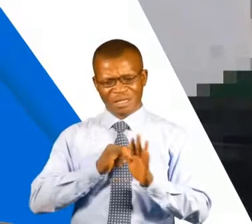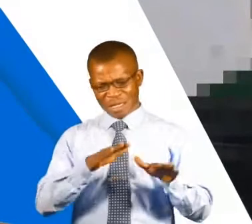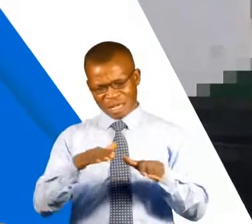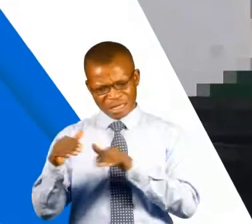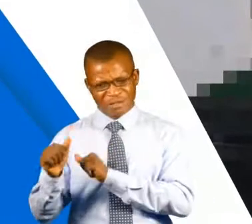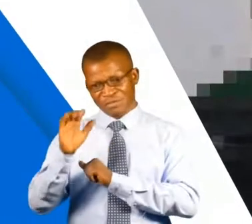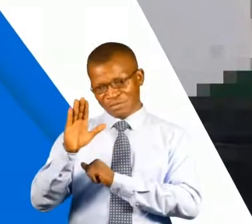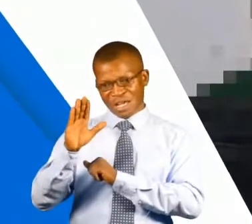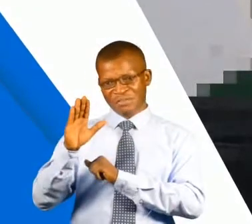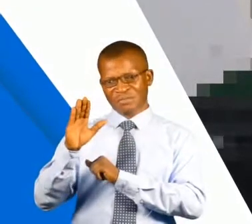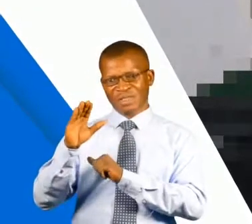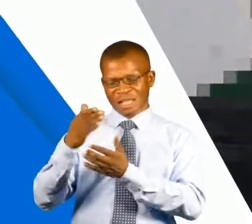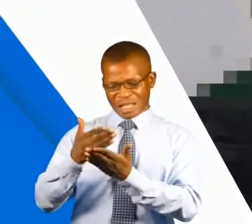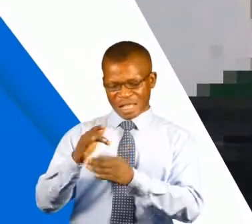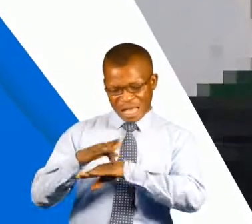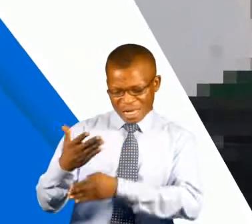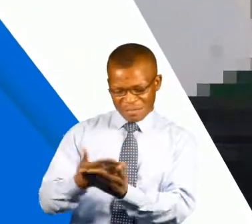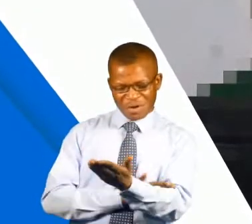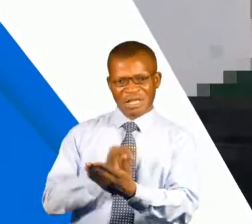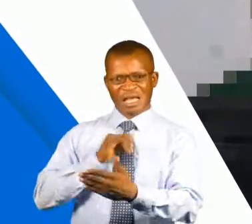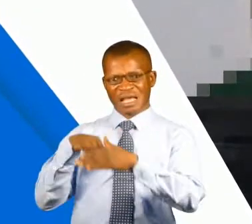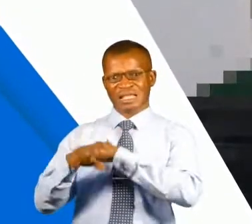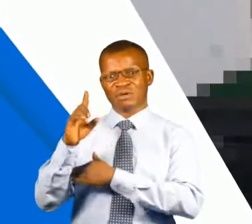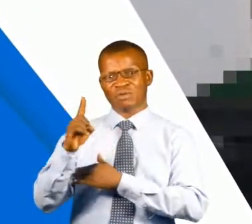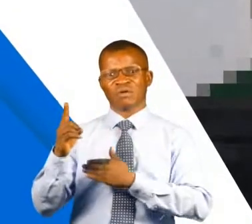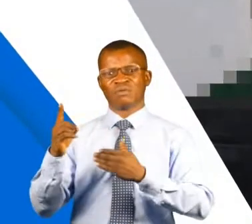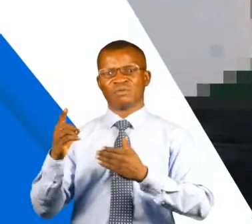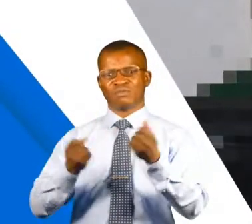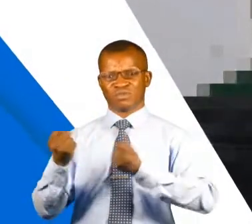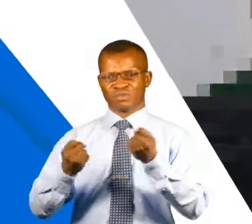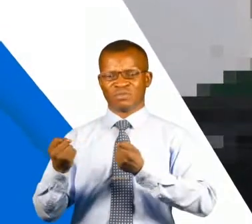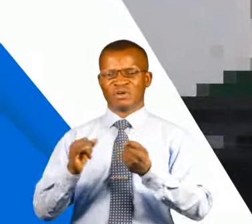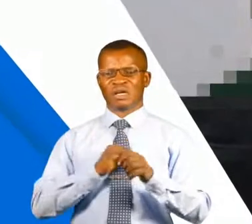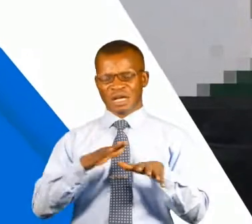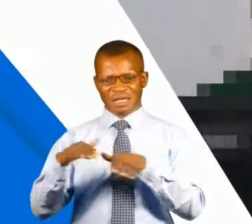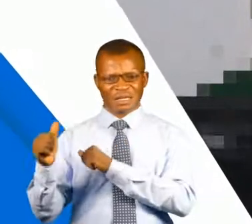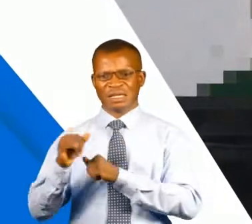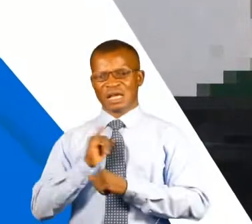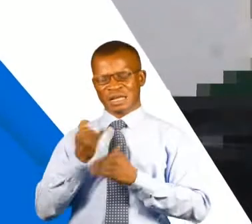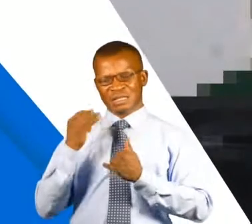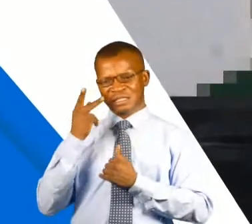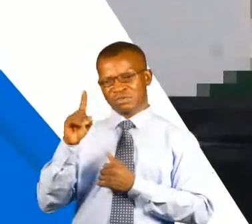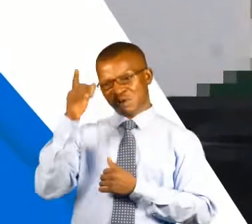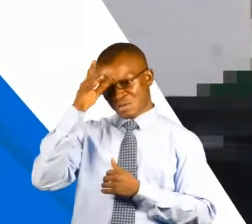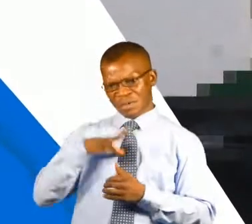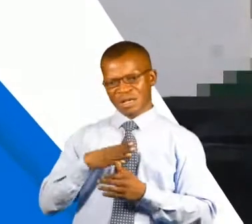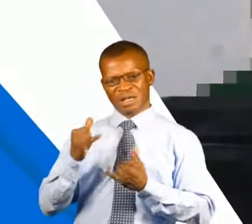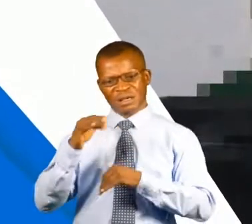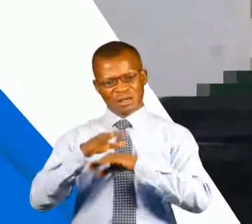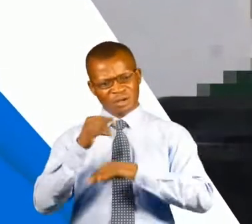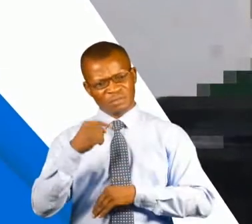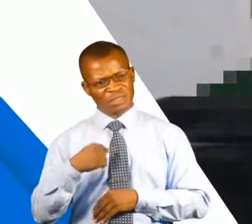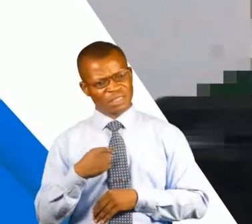I reason. And I left. 5 o'clock in early morning, I enter one long bus like that. And I leave. And I see one man like